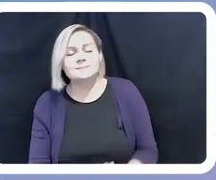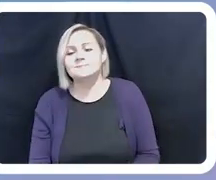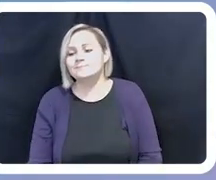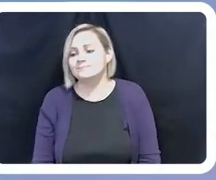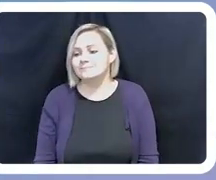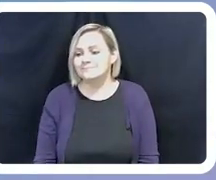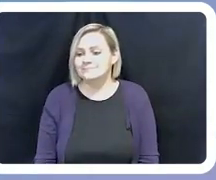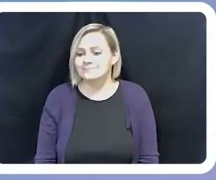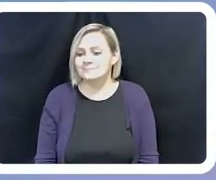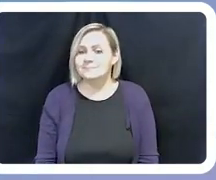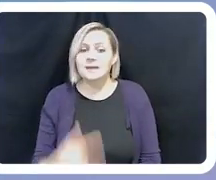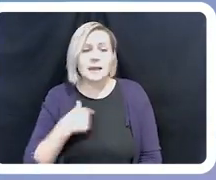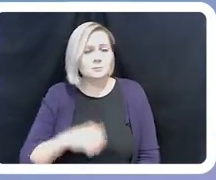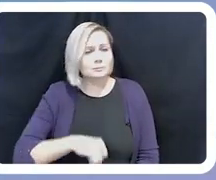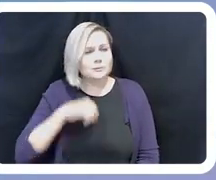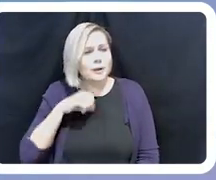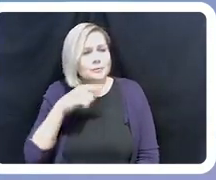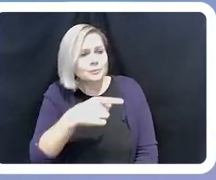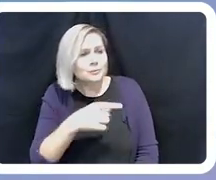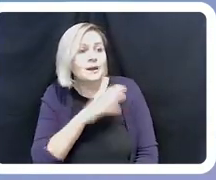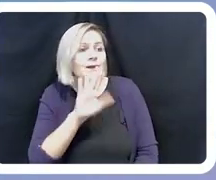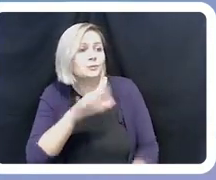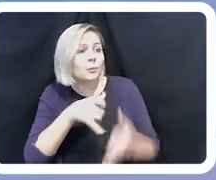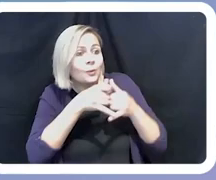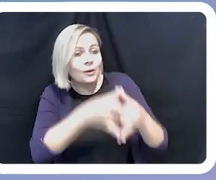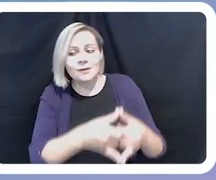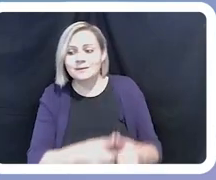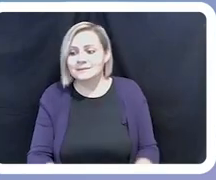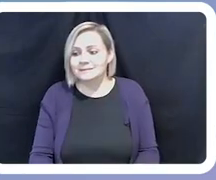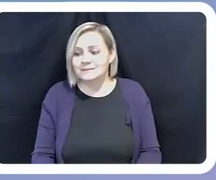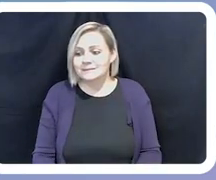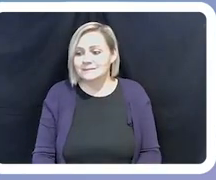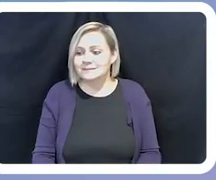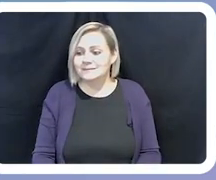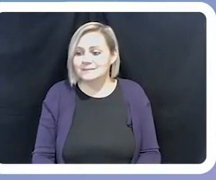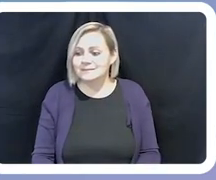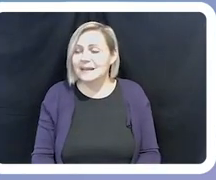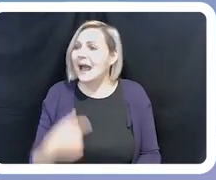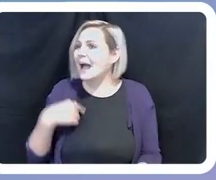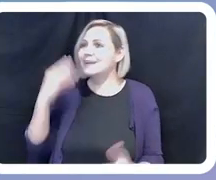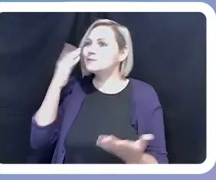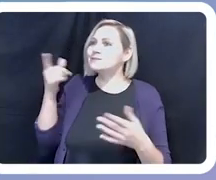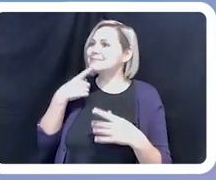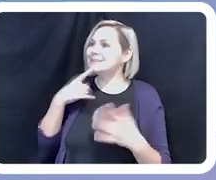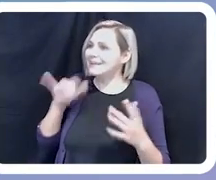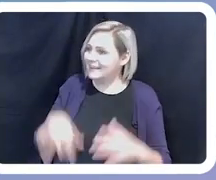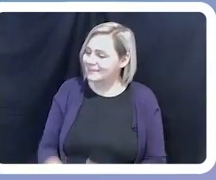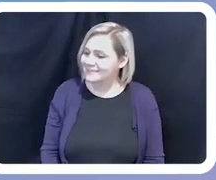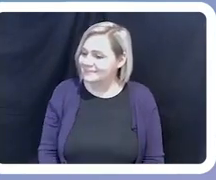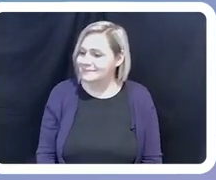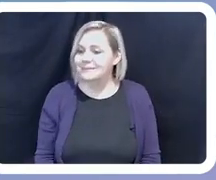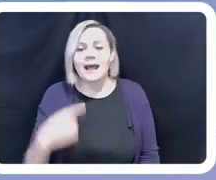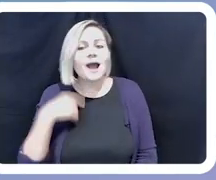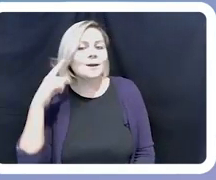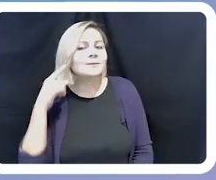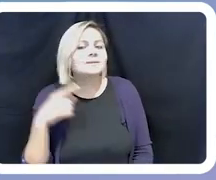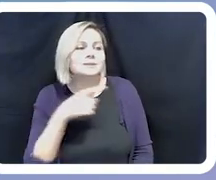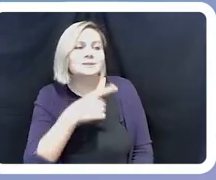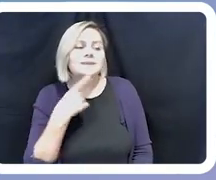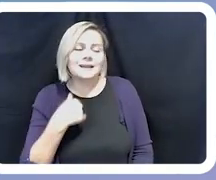Thank you. And this is for you. Thank you. I'm so proud of you and your award. And that's it! And yeah, I was thinking to say